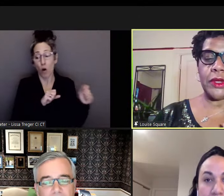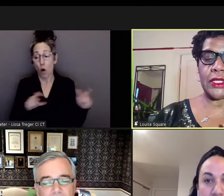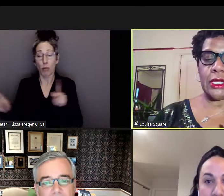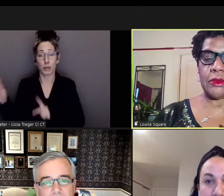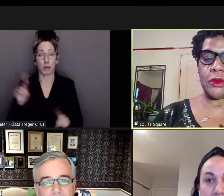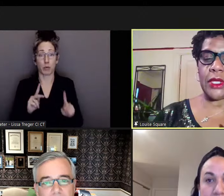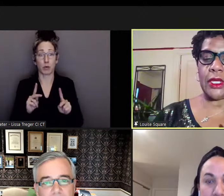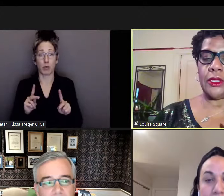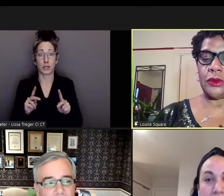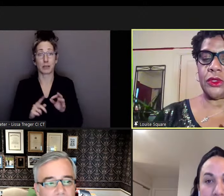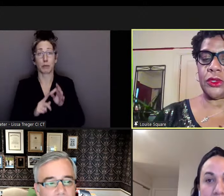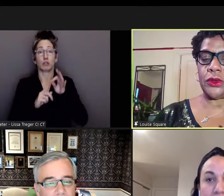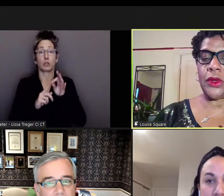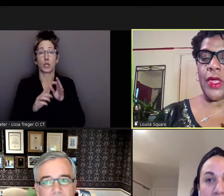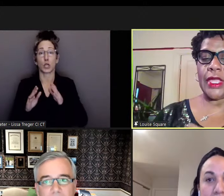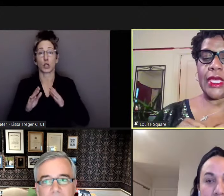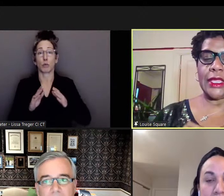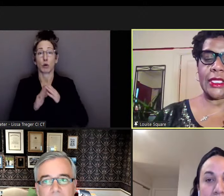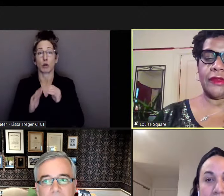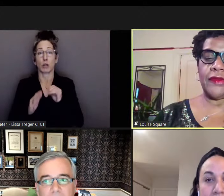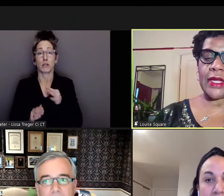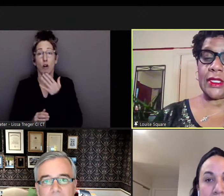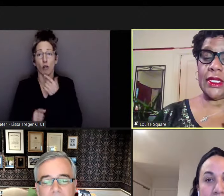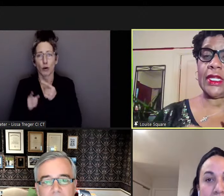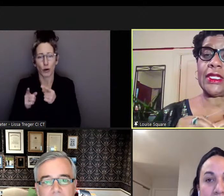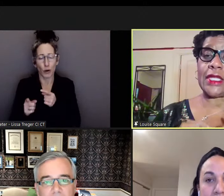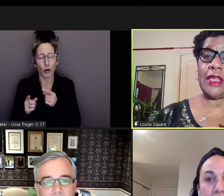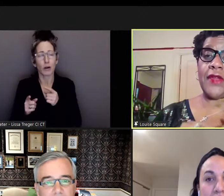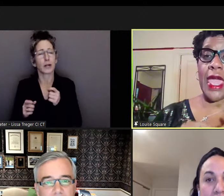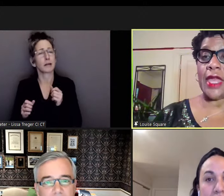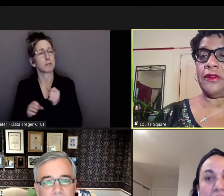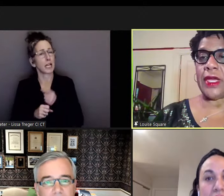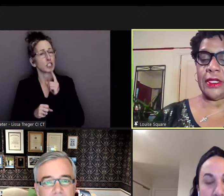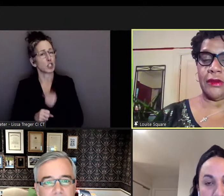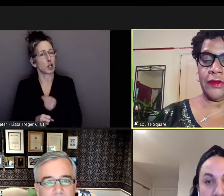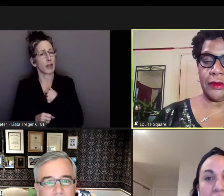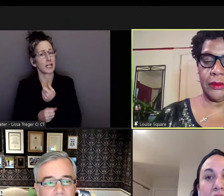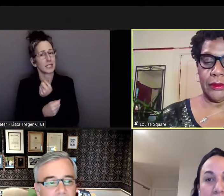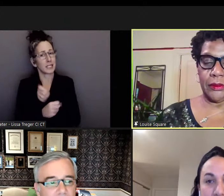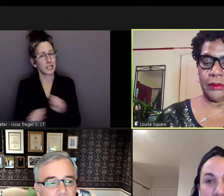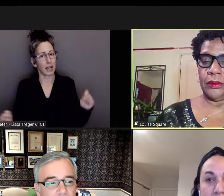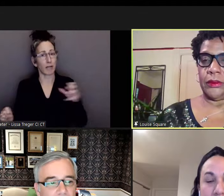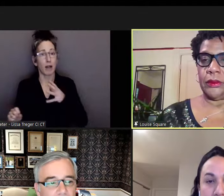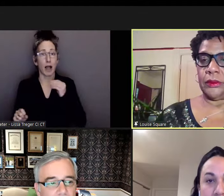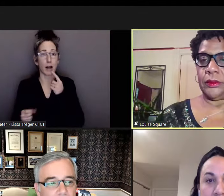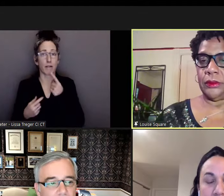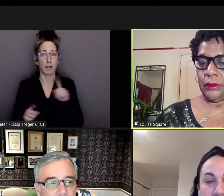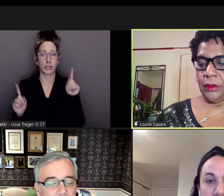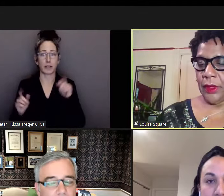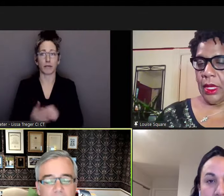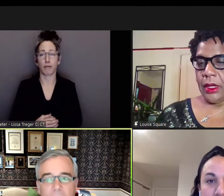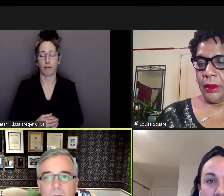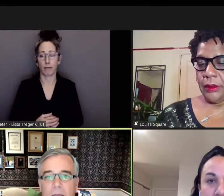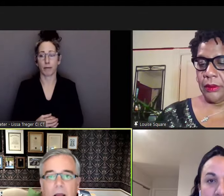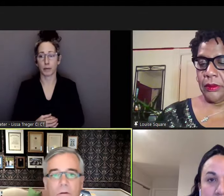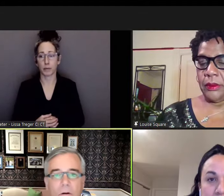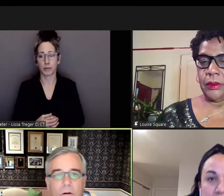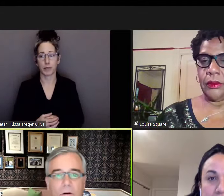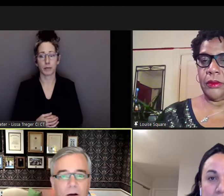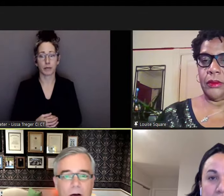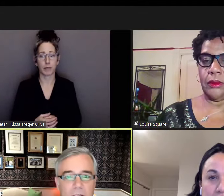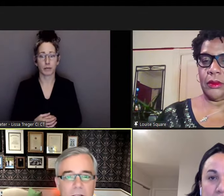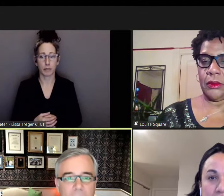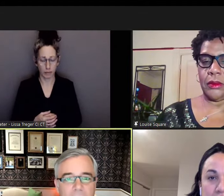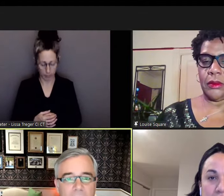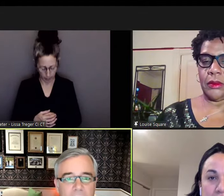that the appropriate steps were taken to ensure that this vaccine is safe and effective? Sure.